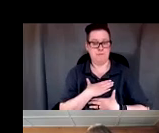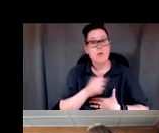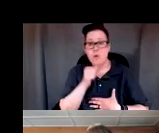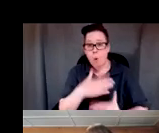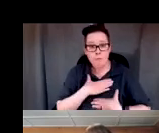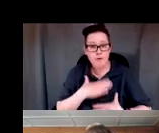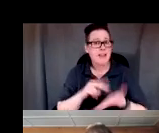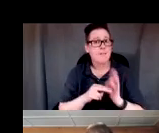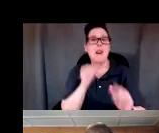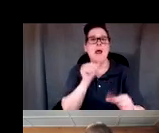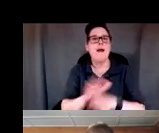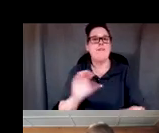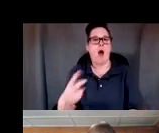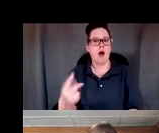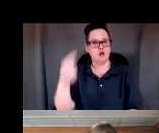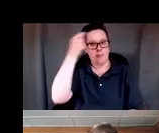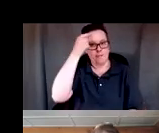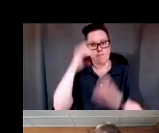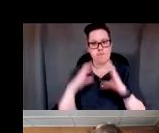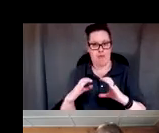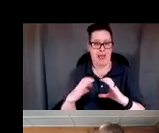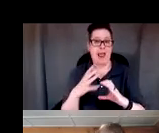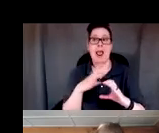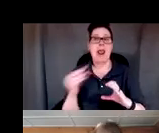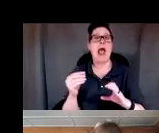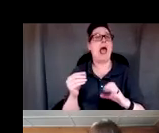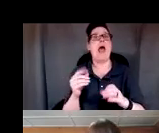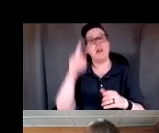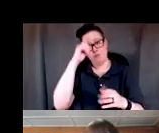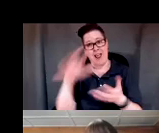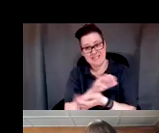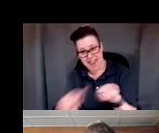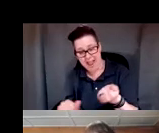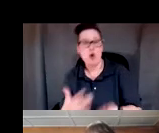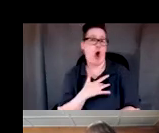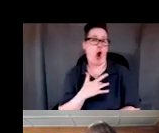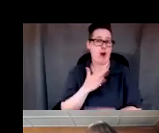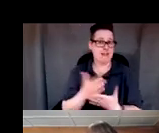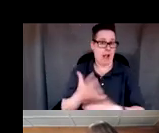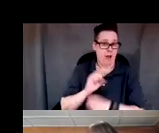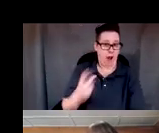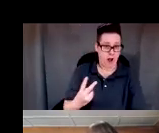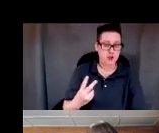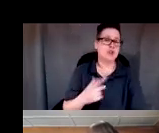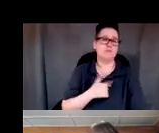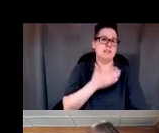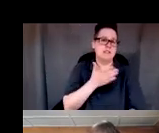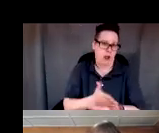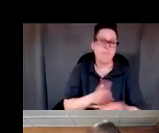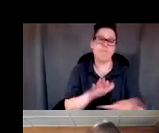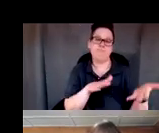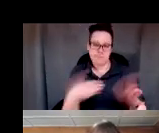cause brain damage, and it can stop the heart, and they will eventually die. Narcan is the only one that's recognized as an